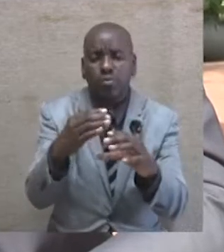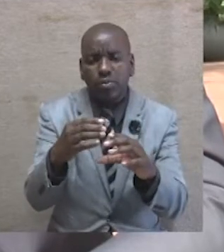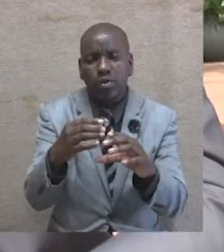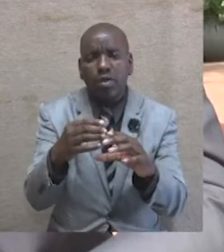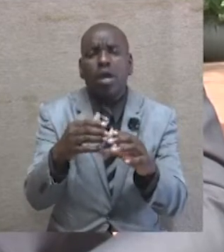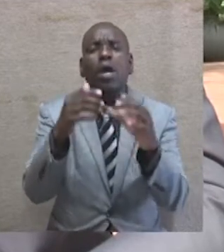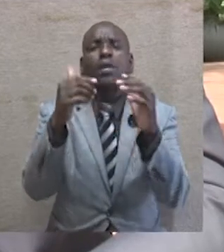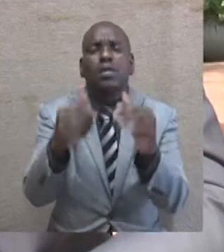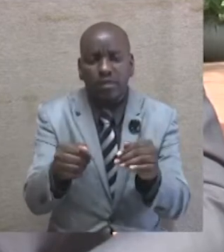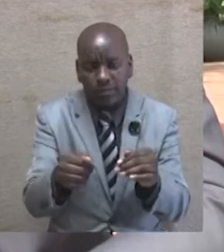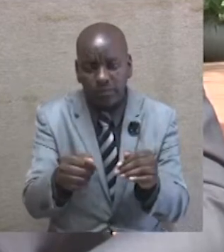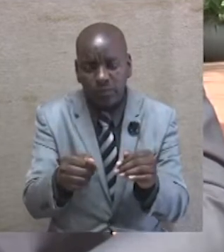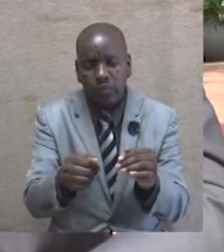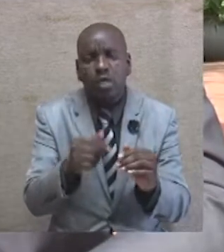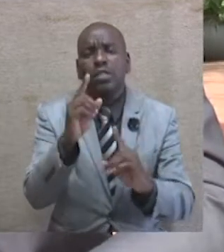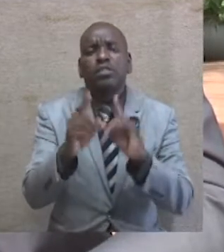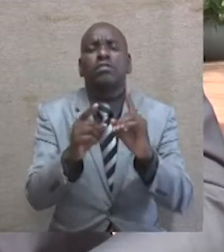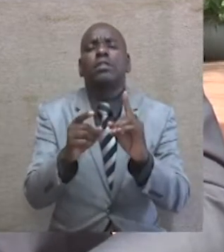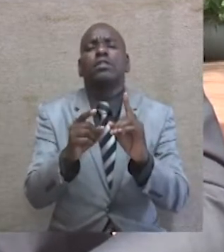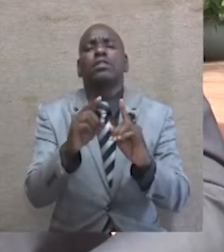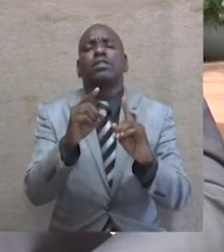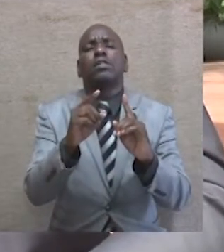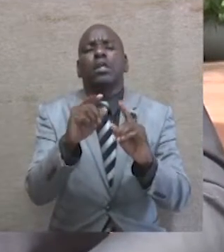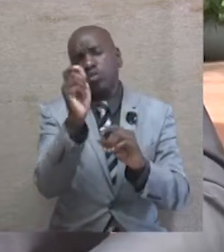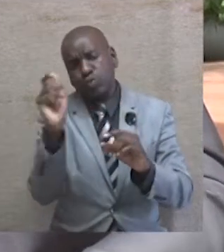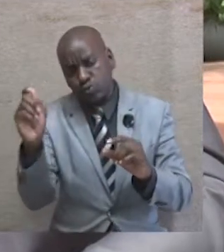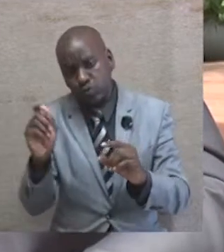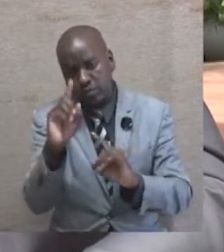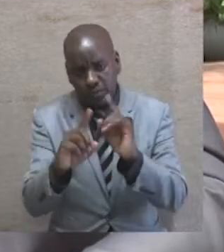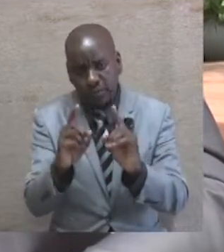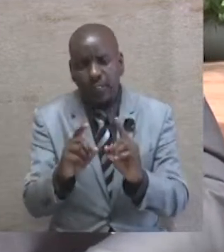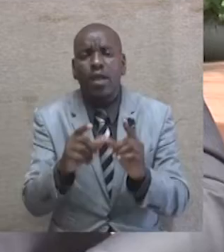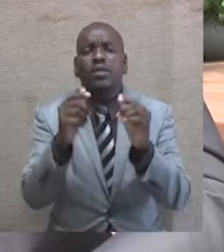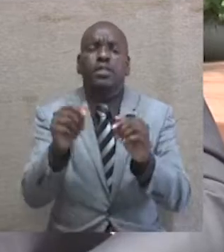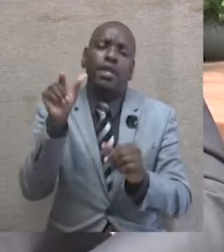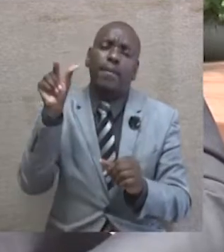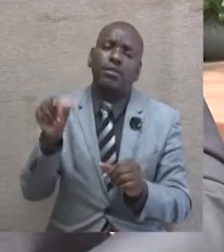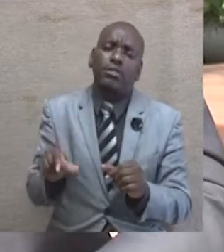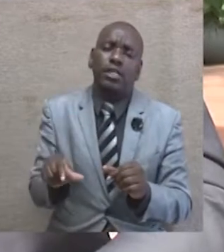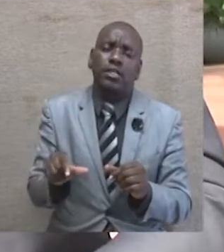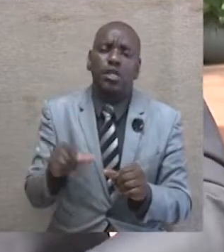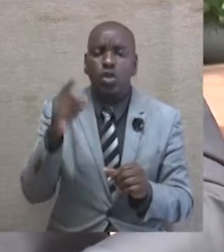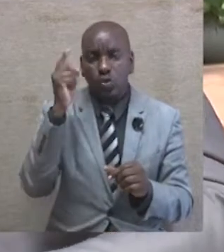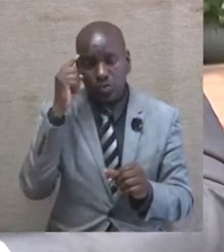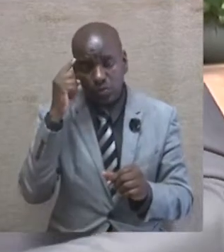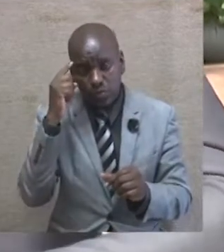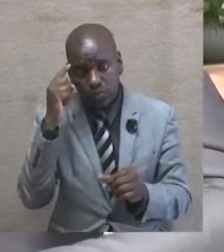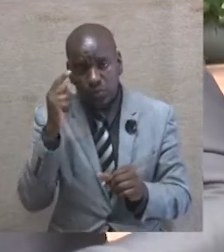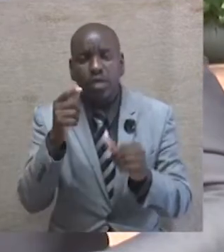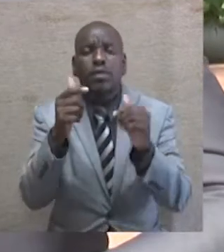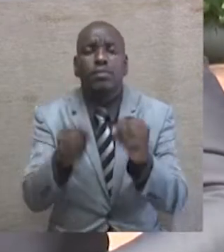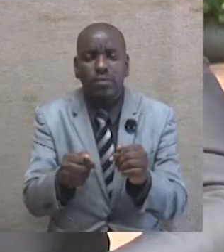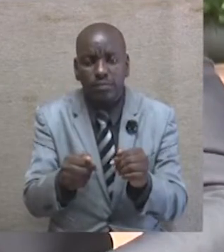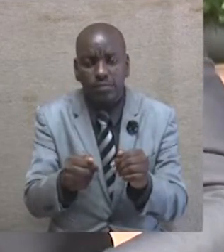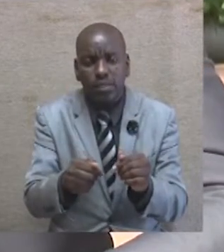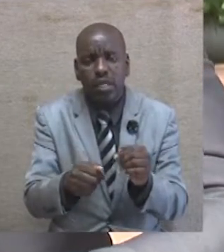would want to appoint a person on the basis of availability within an institution. But we are taking a person who has been taken through in